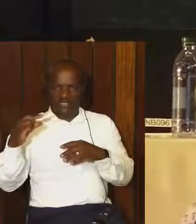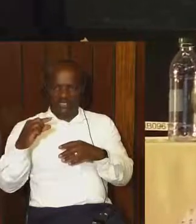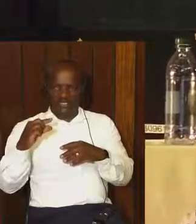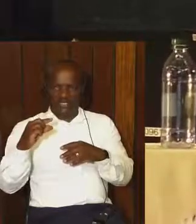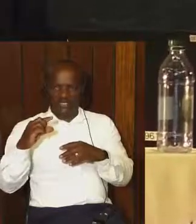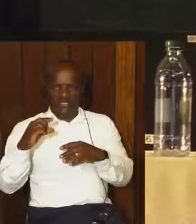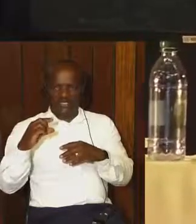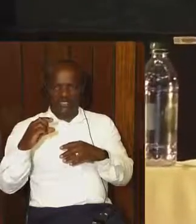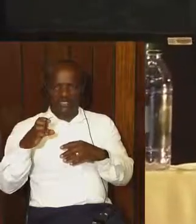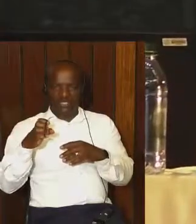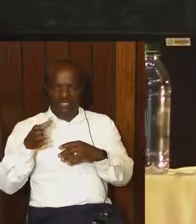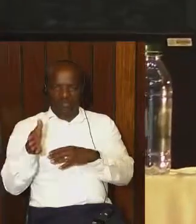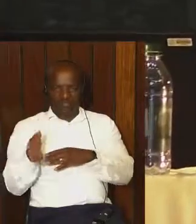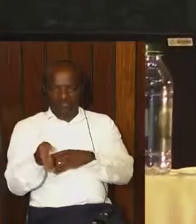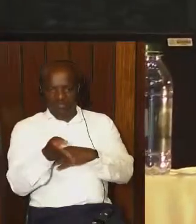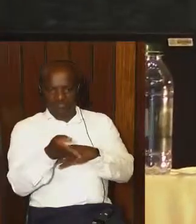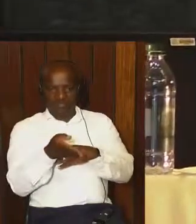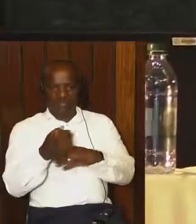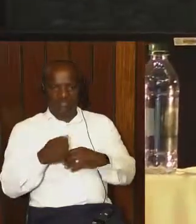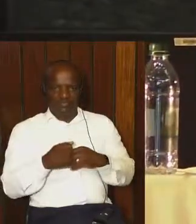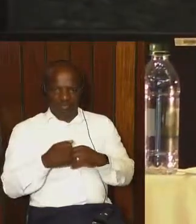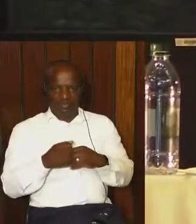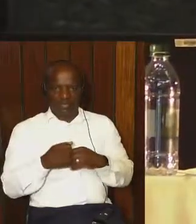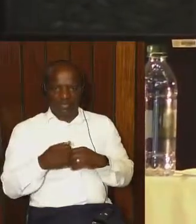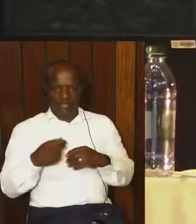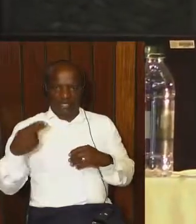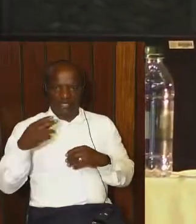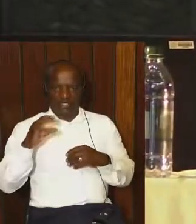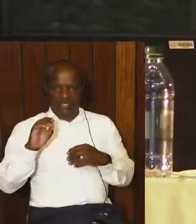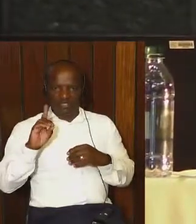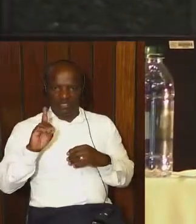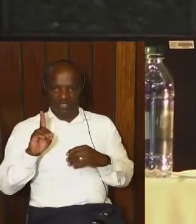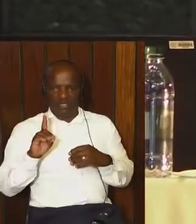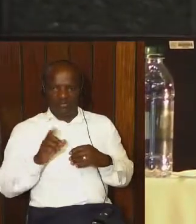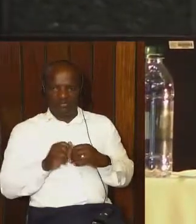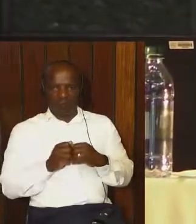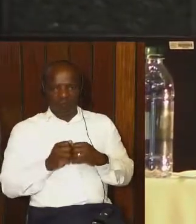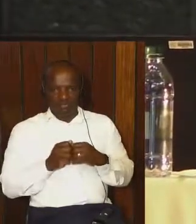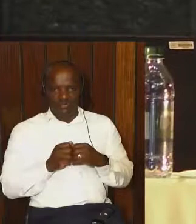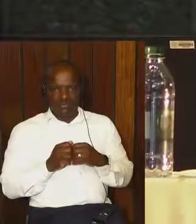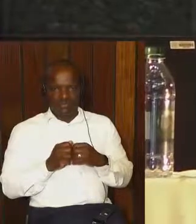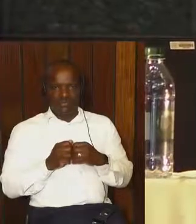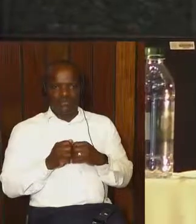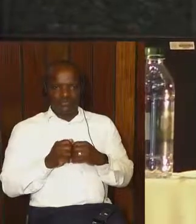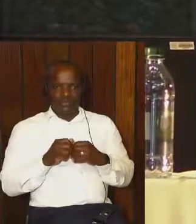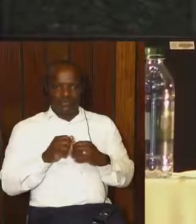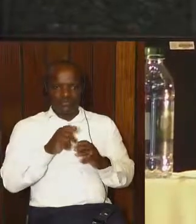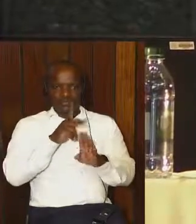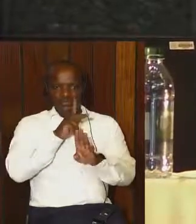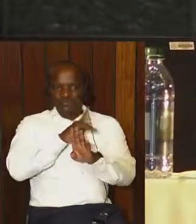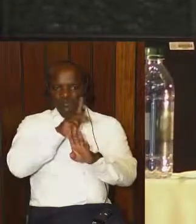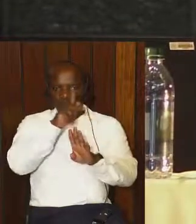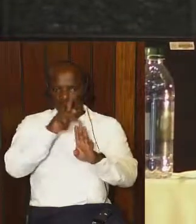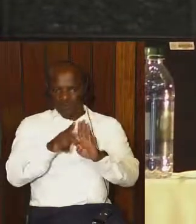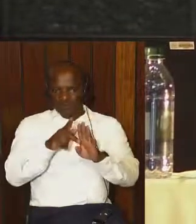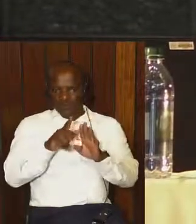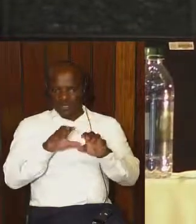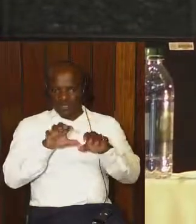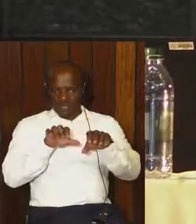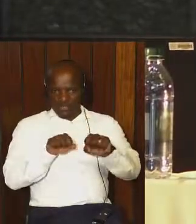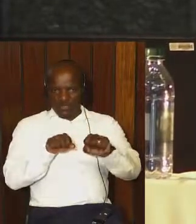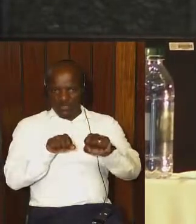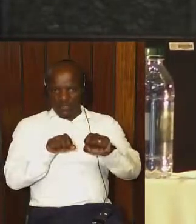Okay, thank you, HOD. Indeed, when the project gets stopped